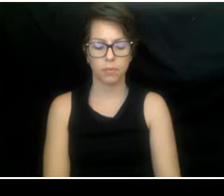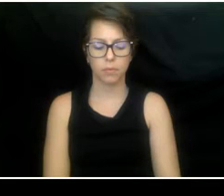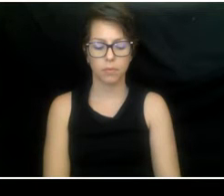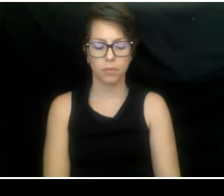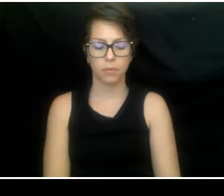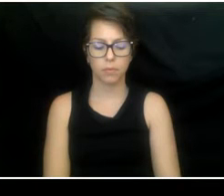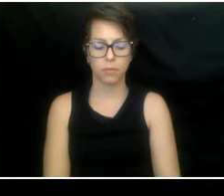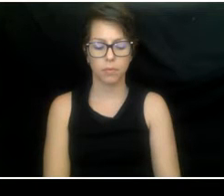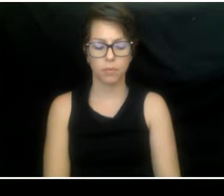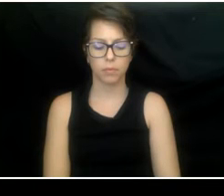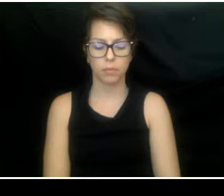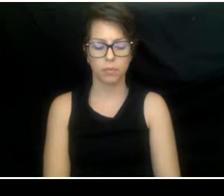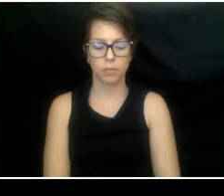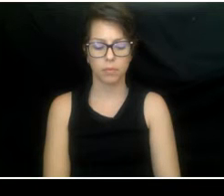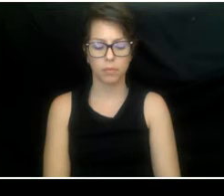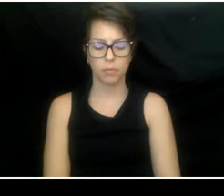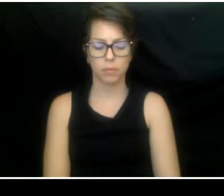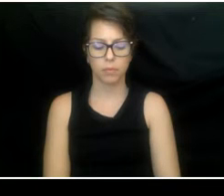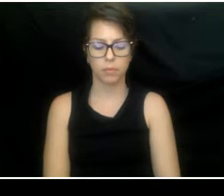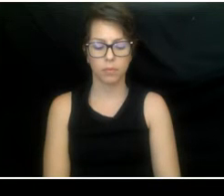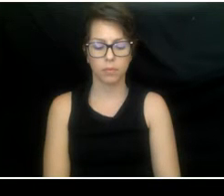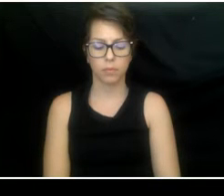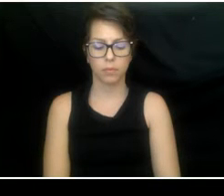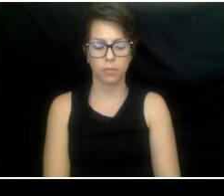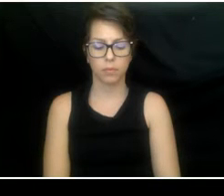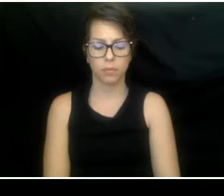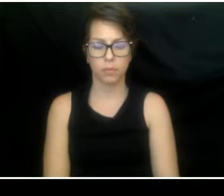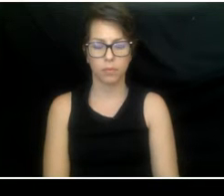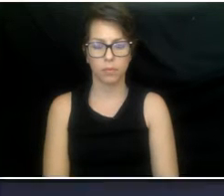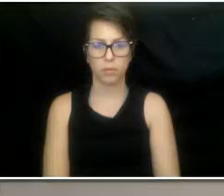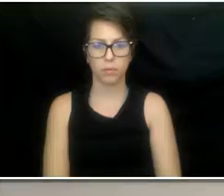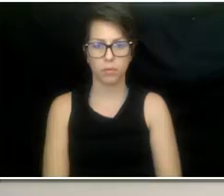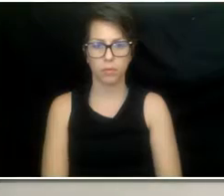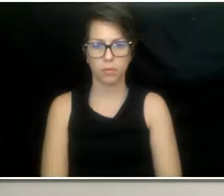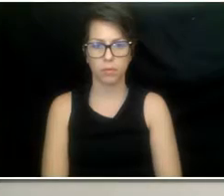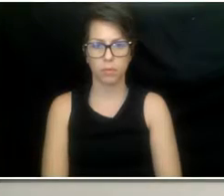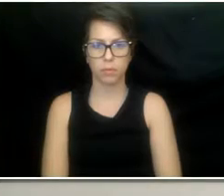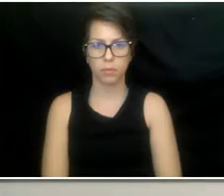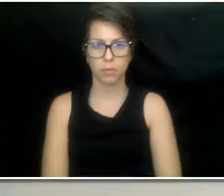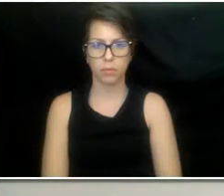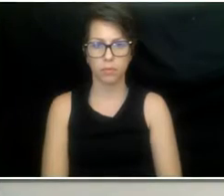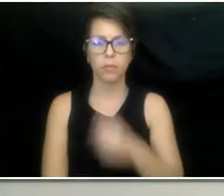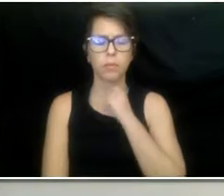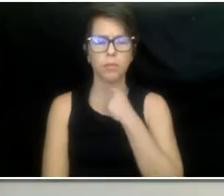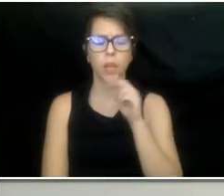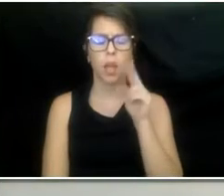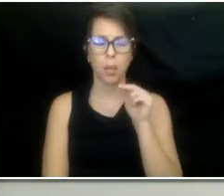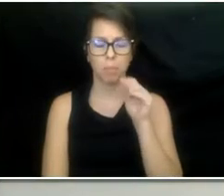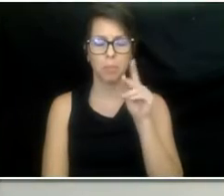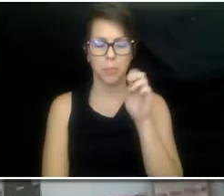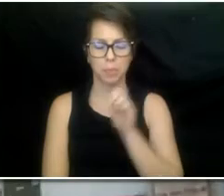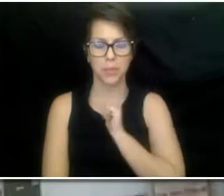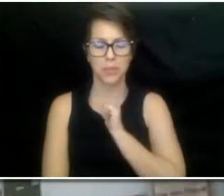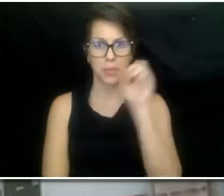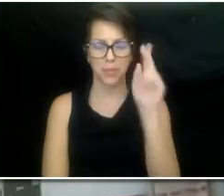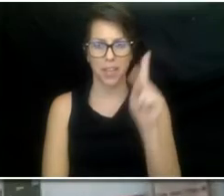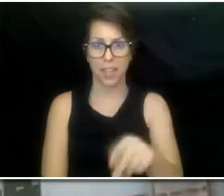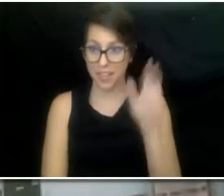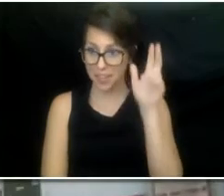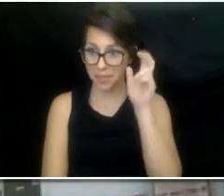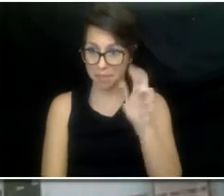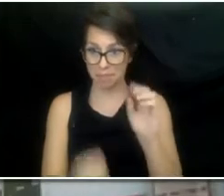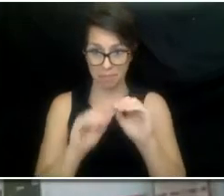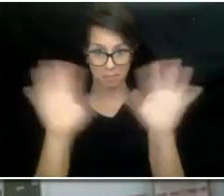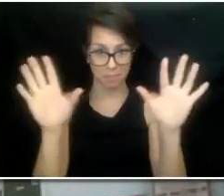okay then it's my it's my issue not yours go ahead Helen keep going I'm GNA log out and log back in okay thank you so much